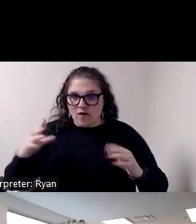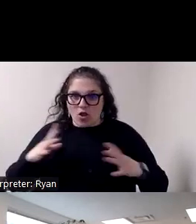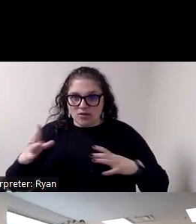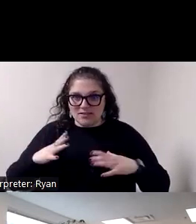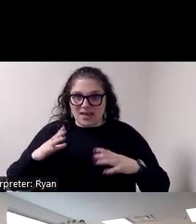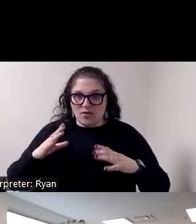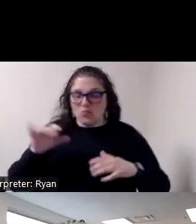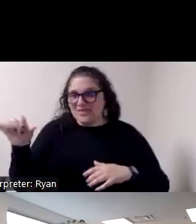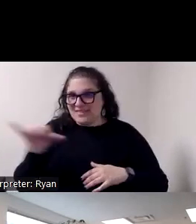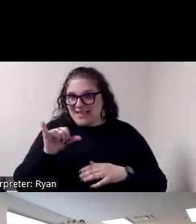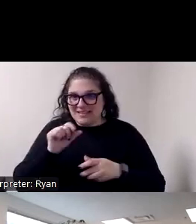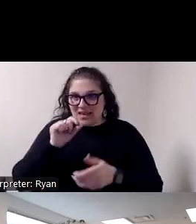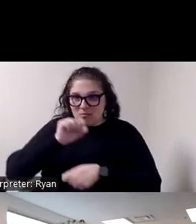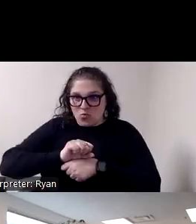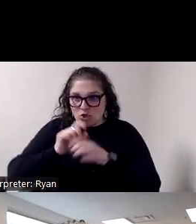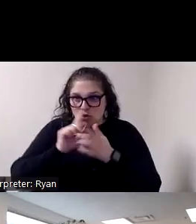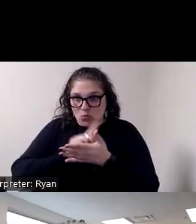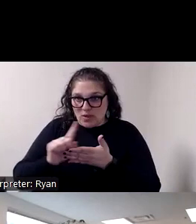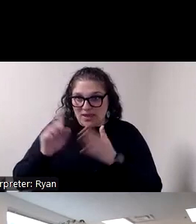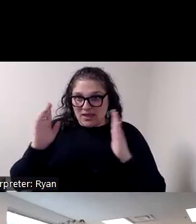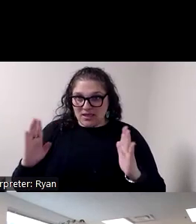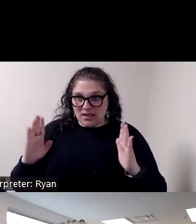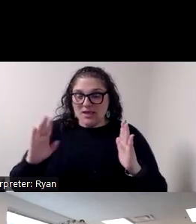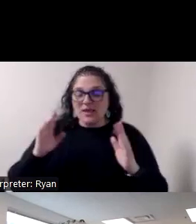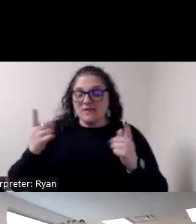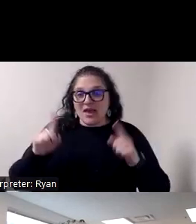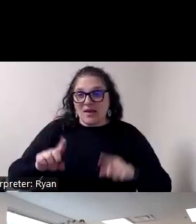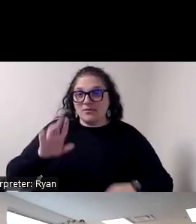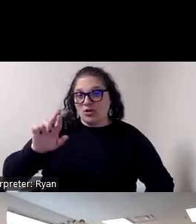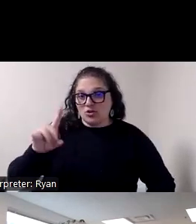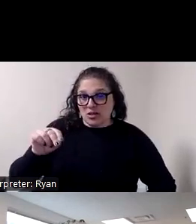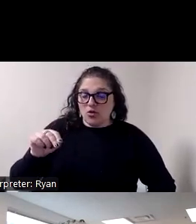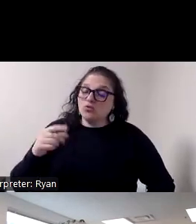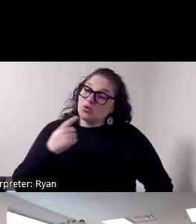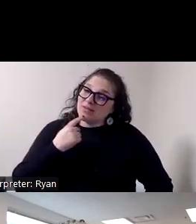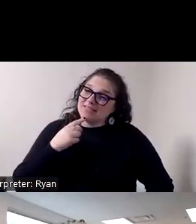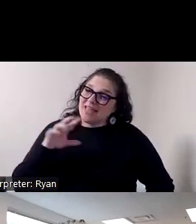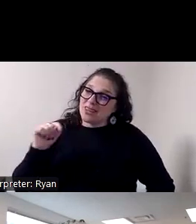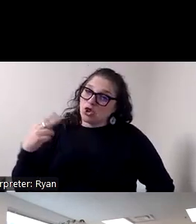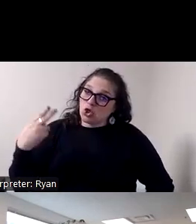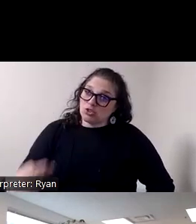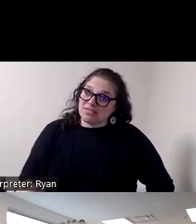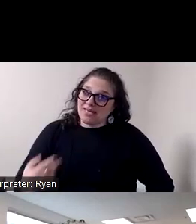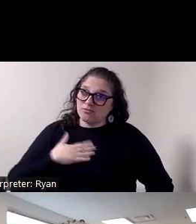the same work week if it falls on their RDL. So say Thursday is my regular day off.